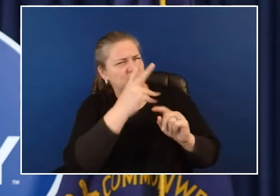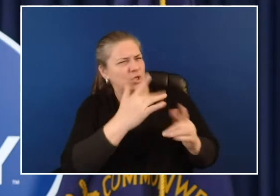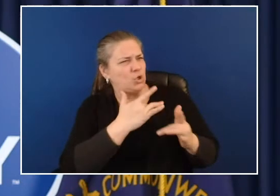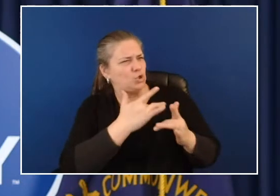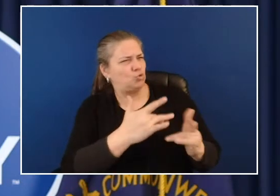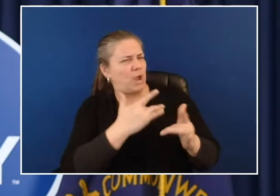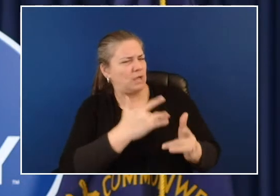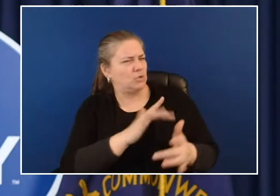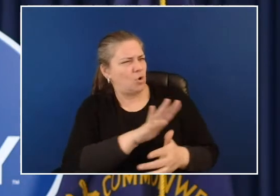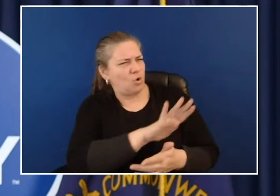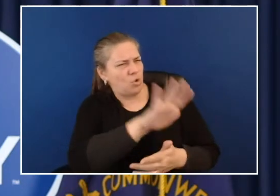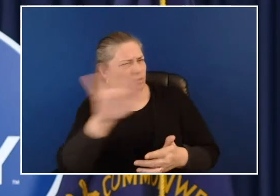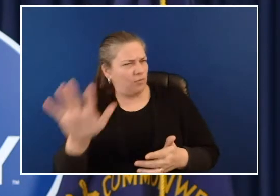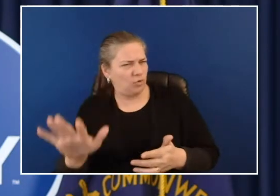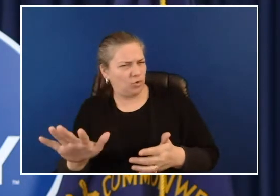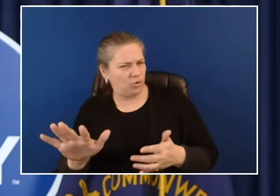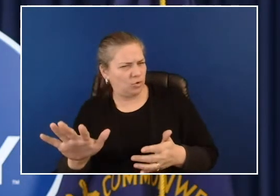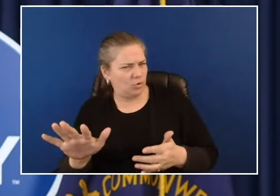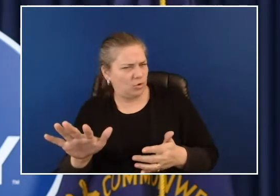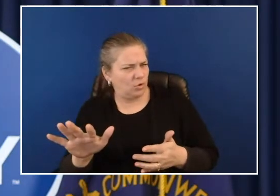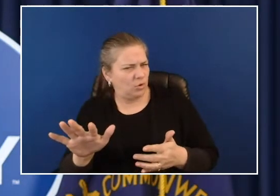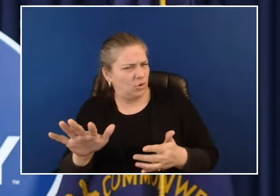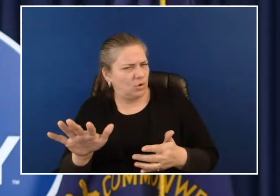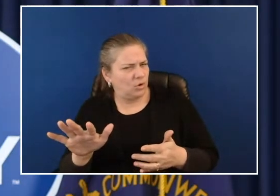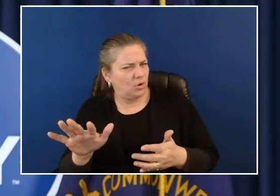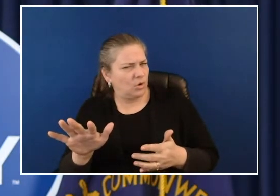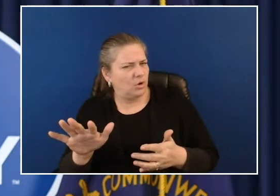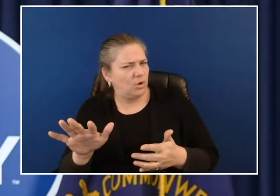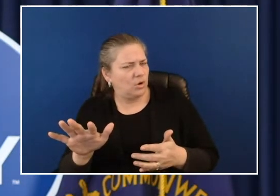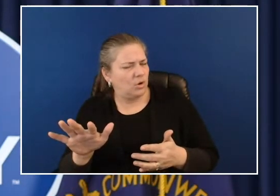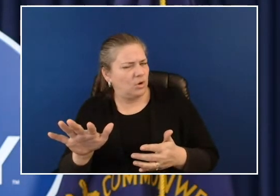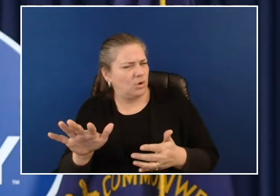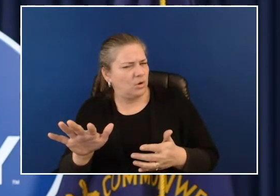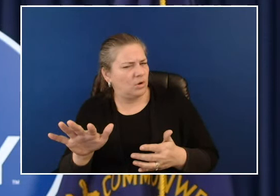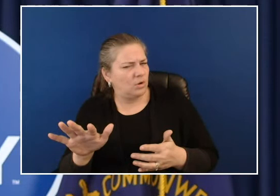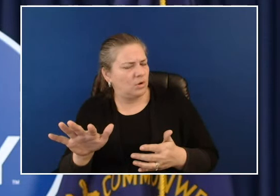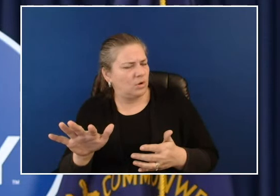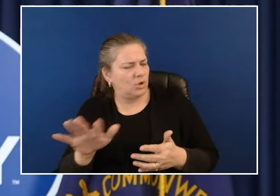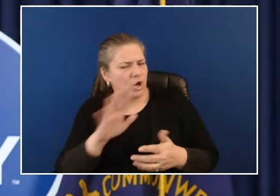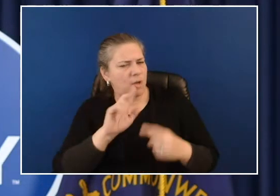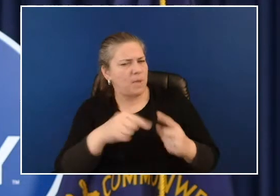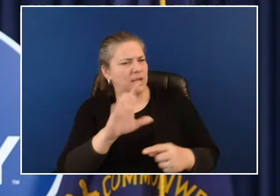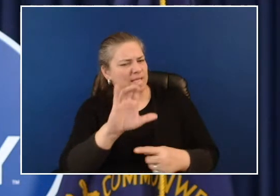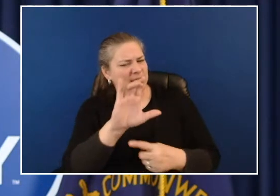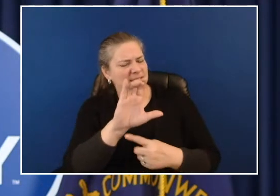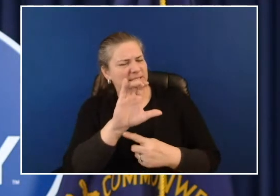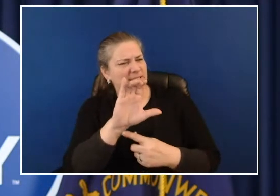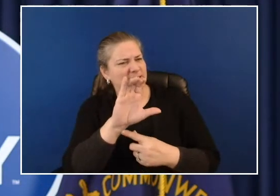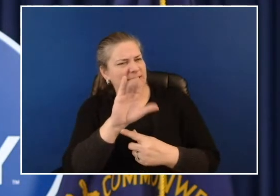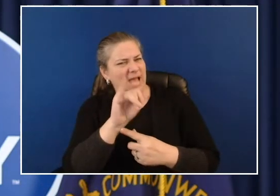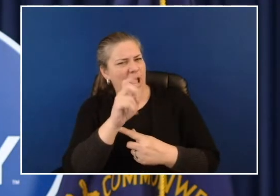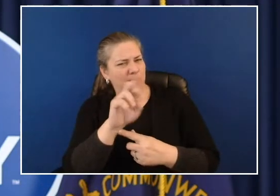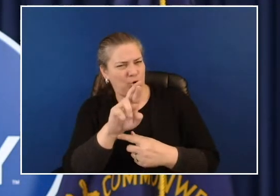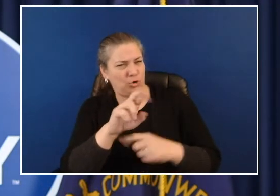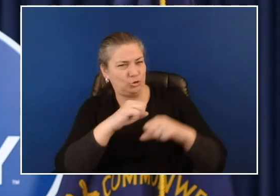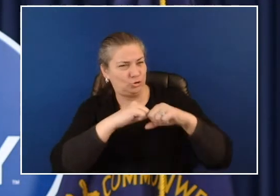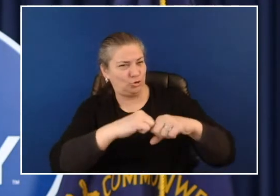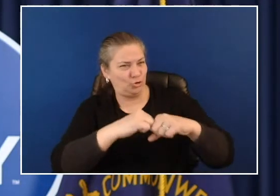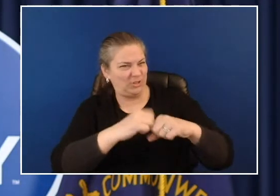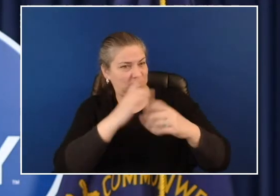second one, if I may, Sure. talking about the cybersecurity as the state that